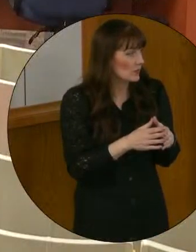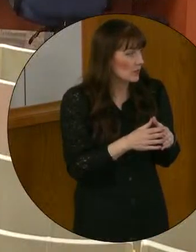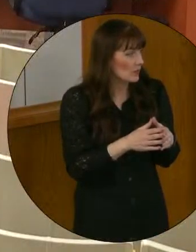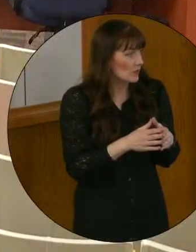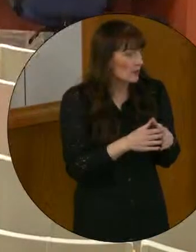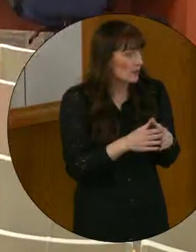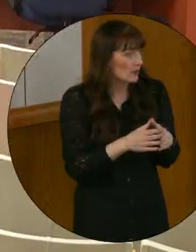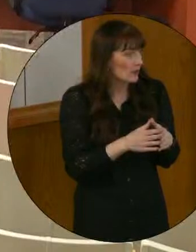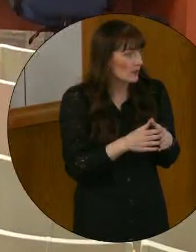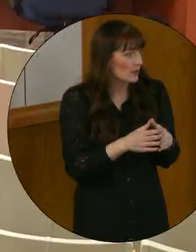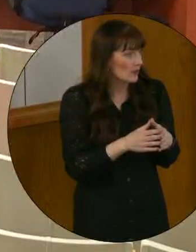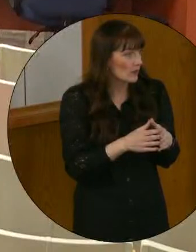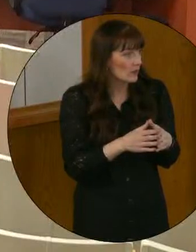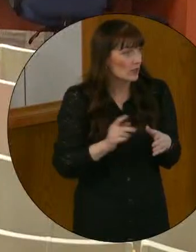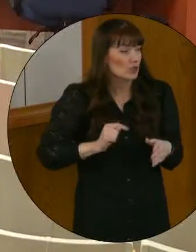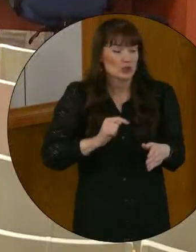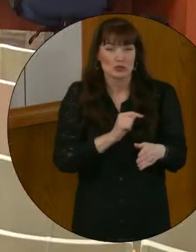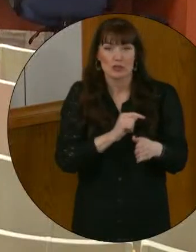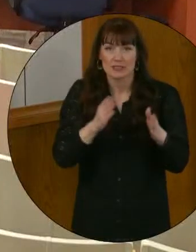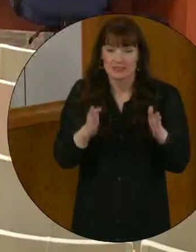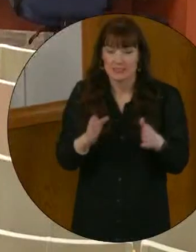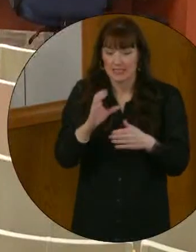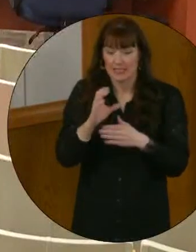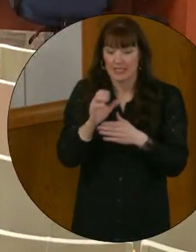to Trustee Cavazos and then Trustee Zamora.